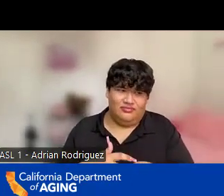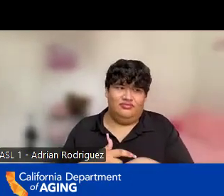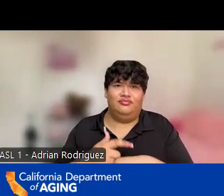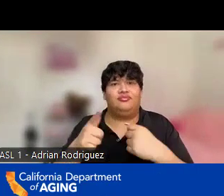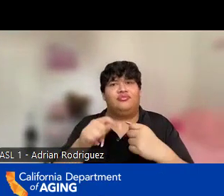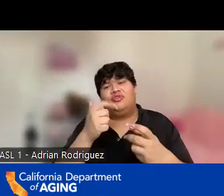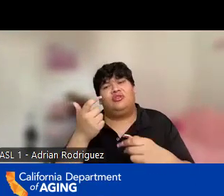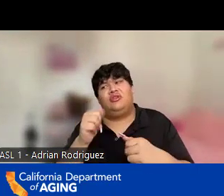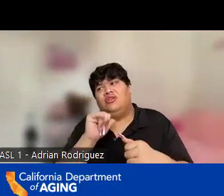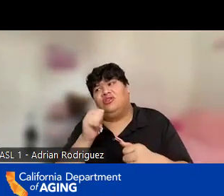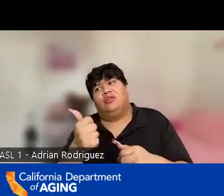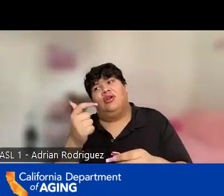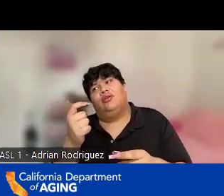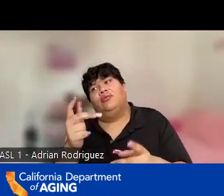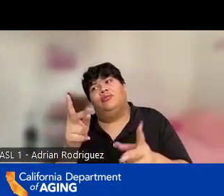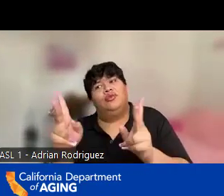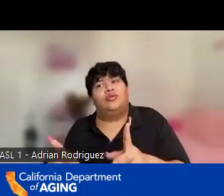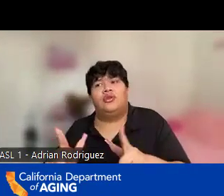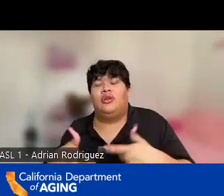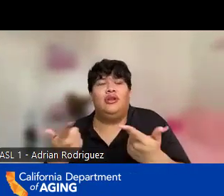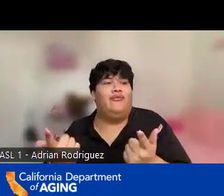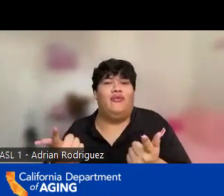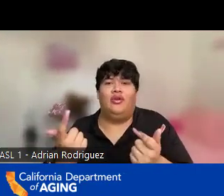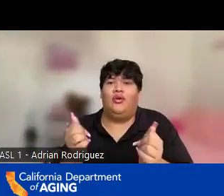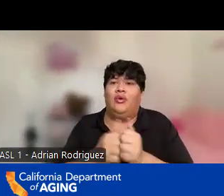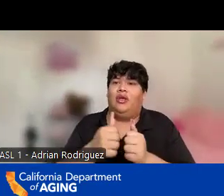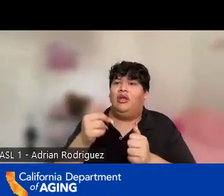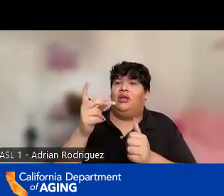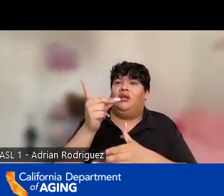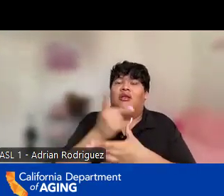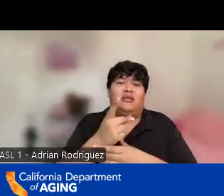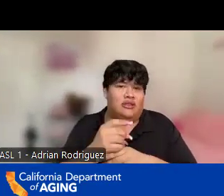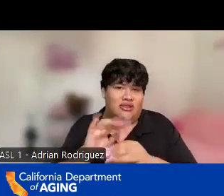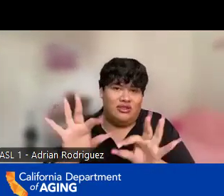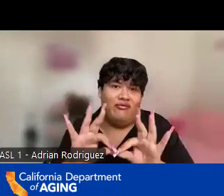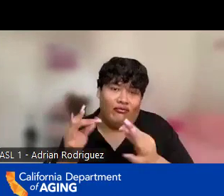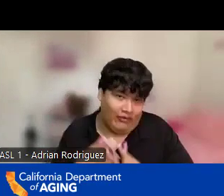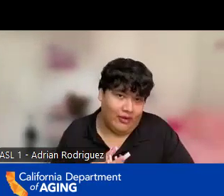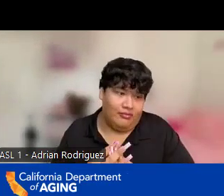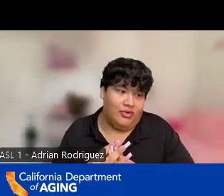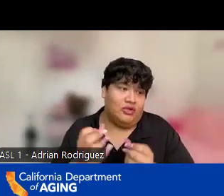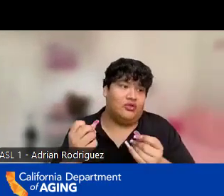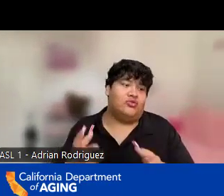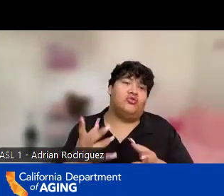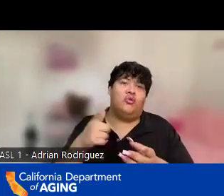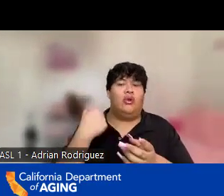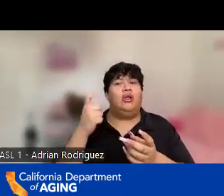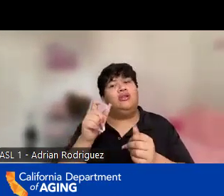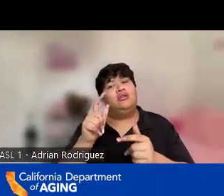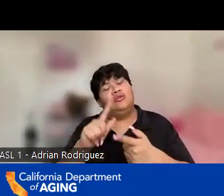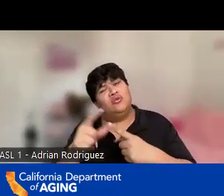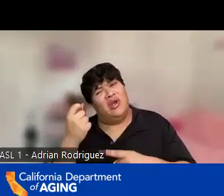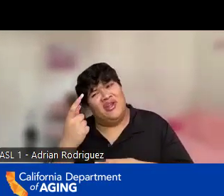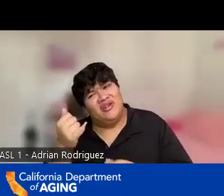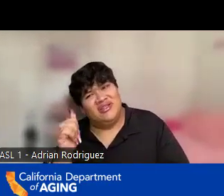It's just not the person living with the disease, it's the family. And we need to understand